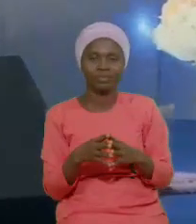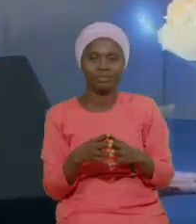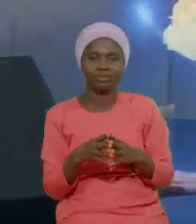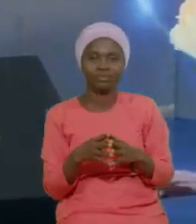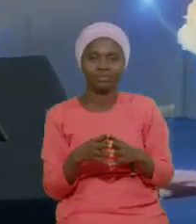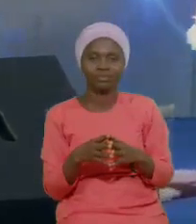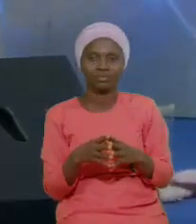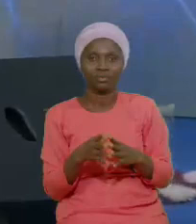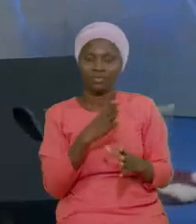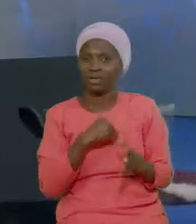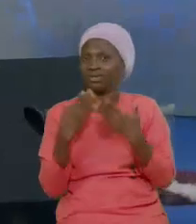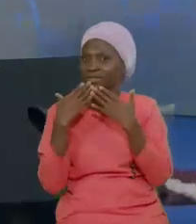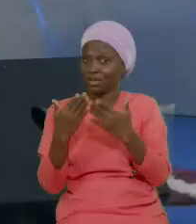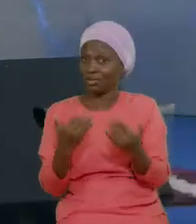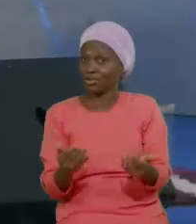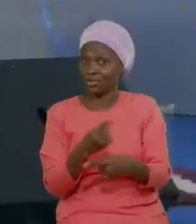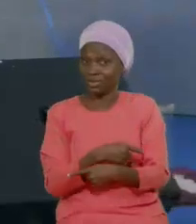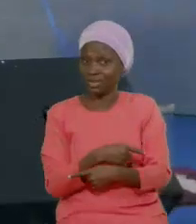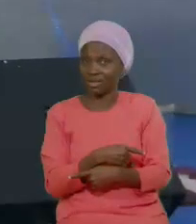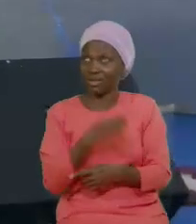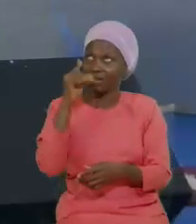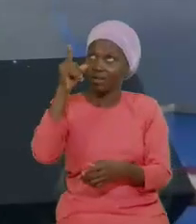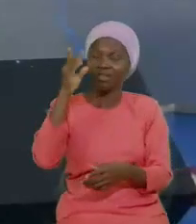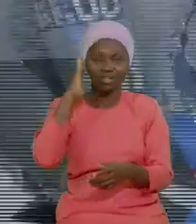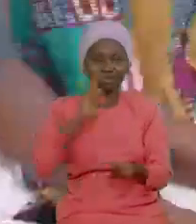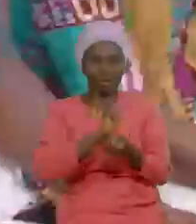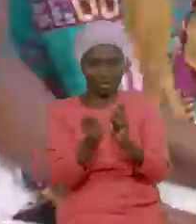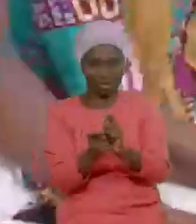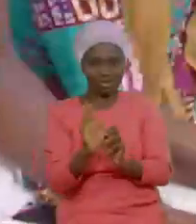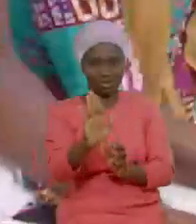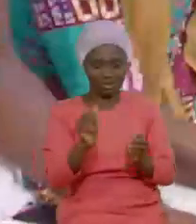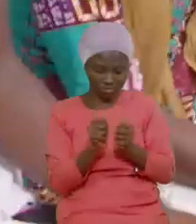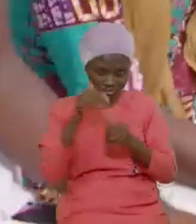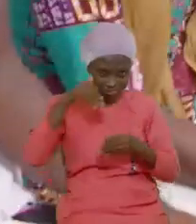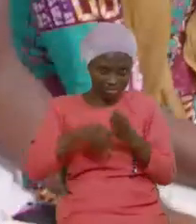And thank God today, He will change your inner world.